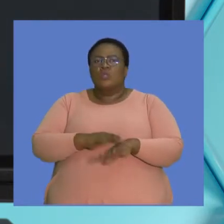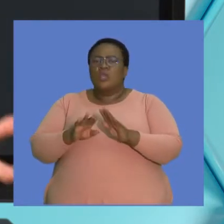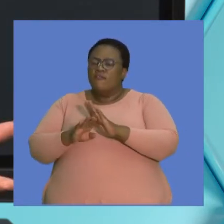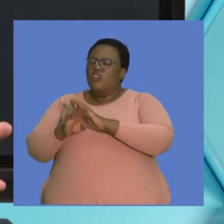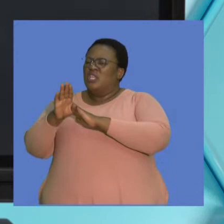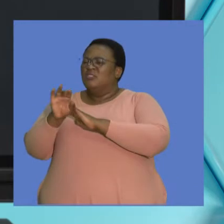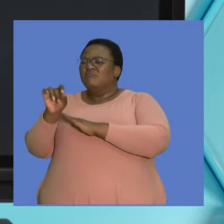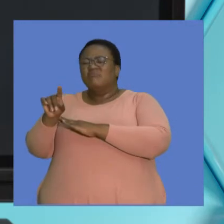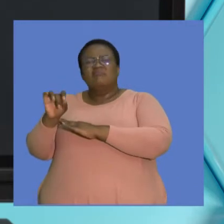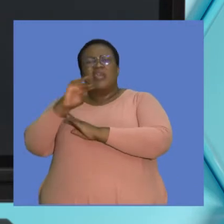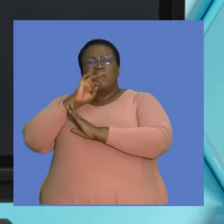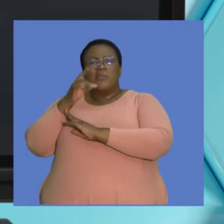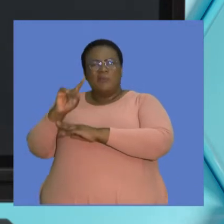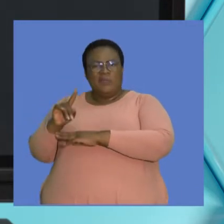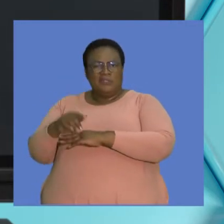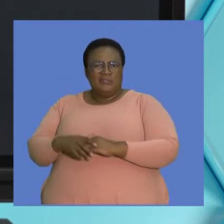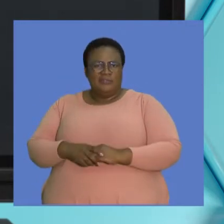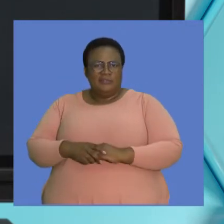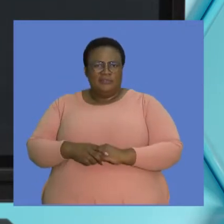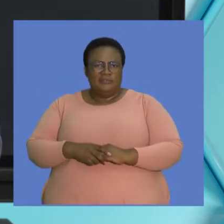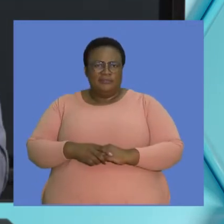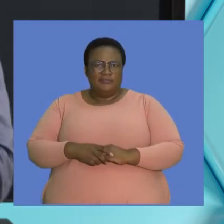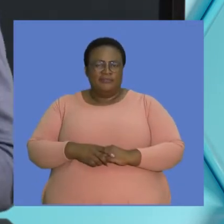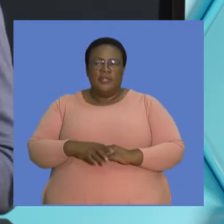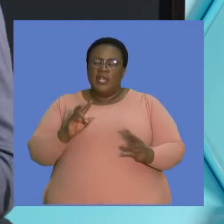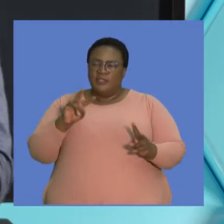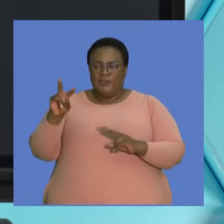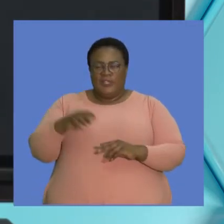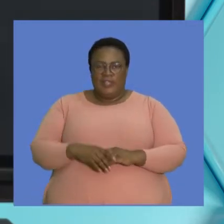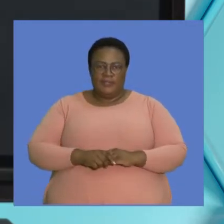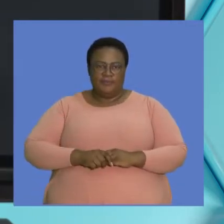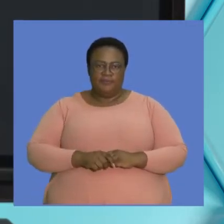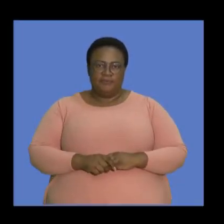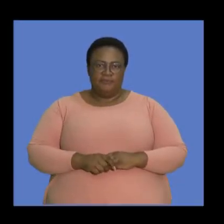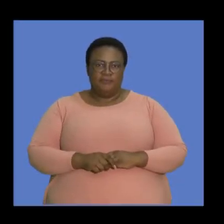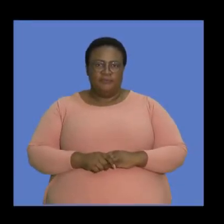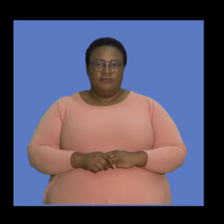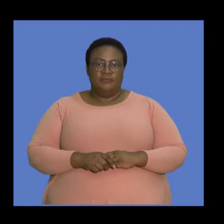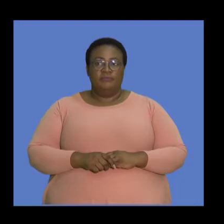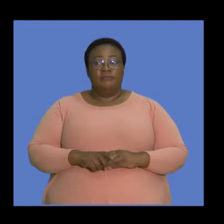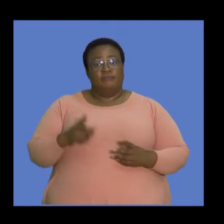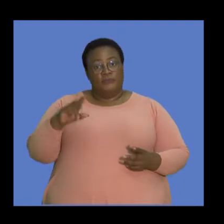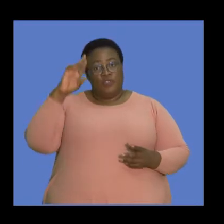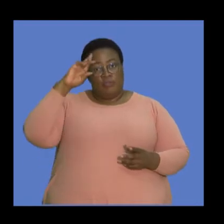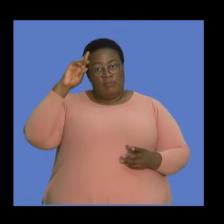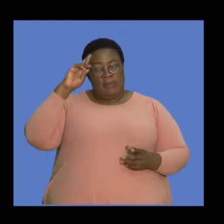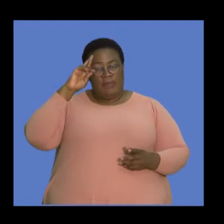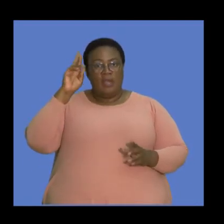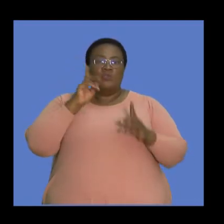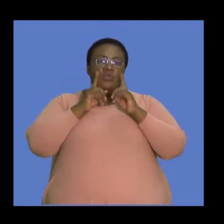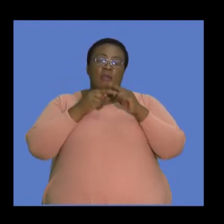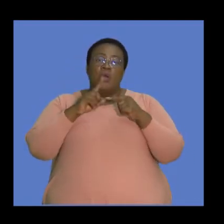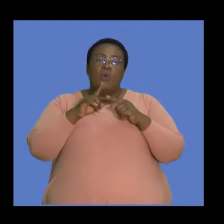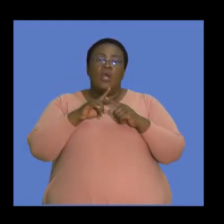is inflation and what it is all about. So let's just look at that quickly. Now, remember, we're still talking